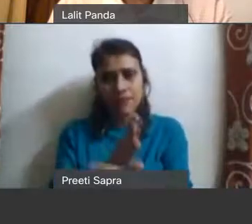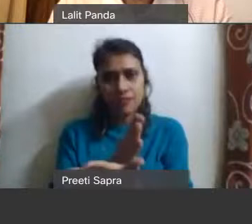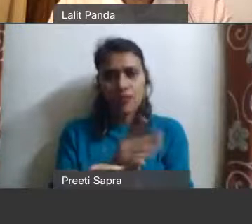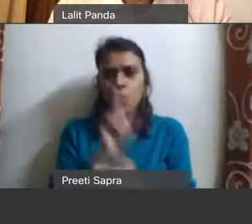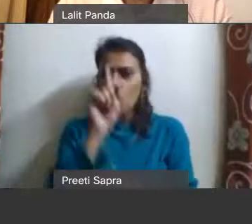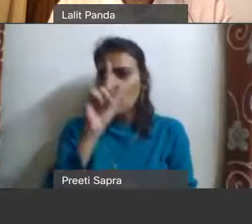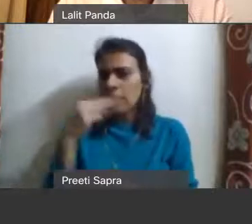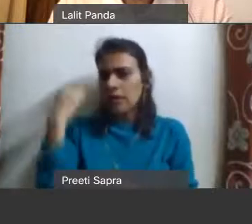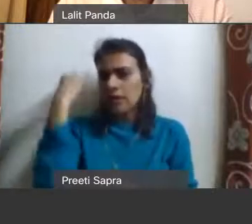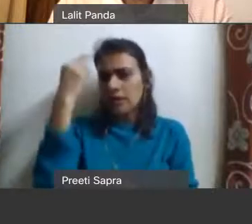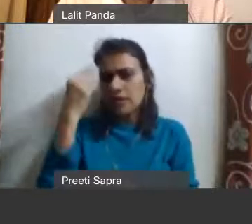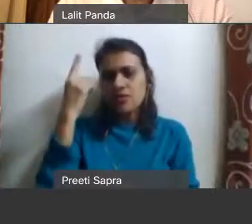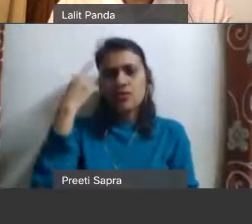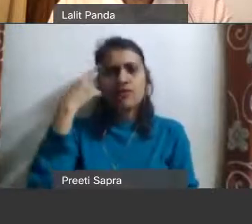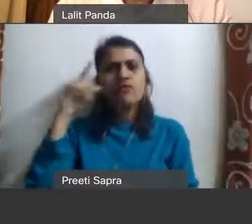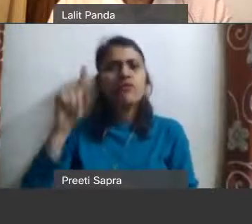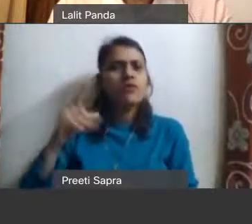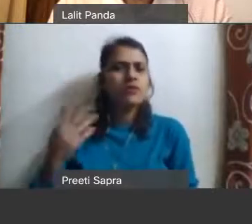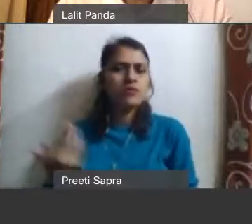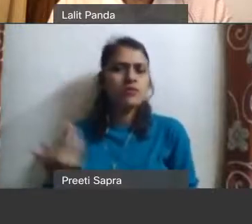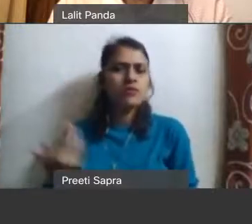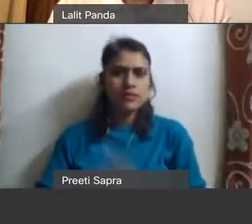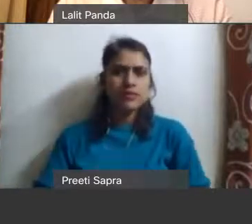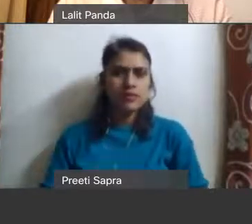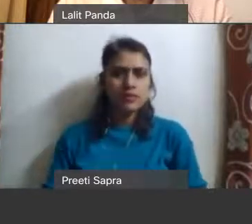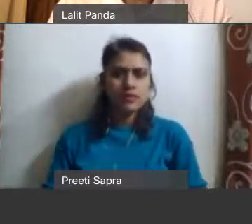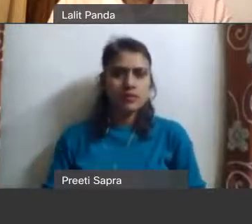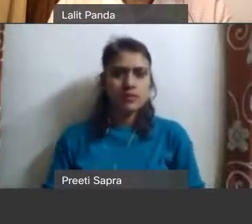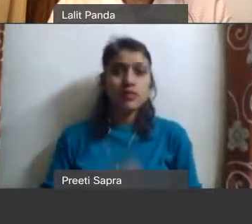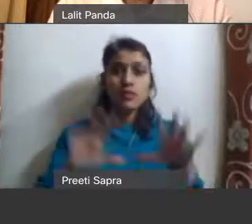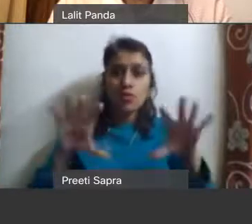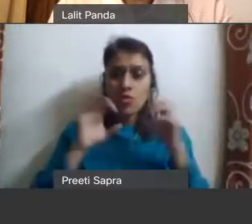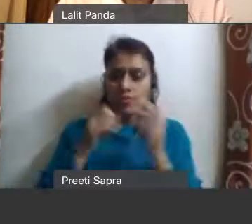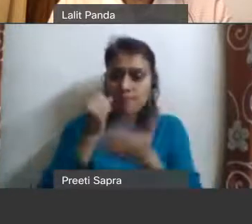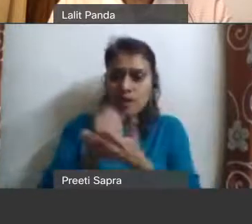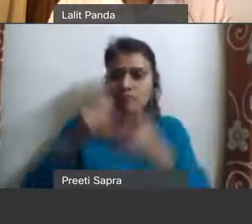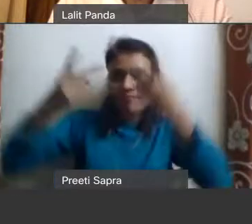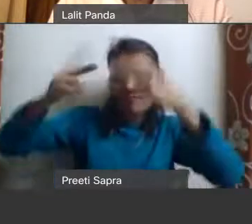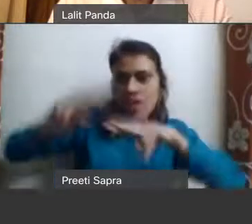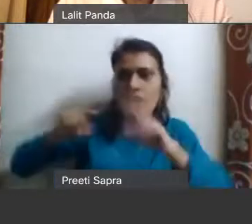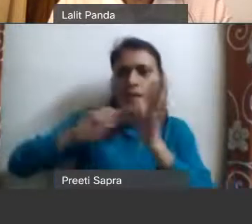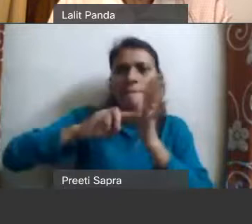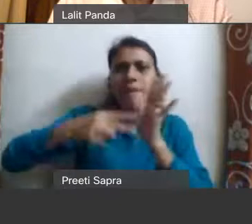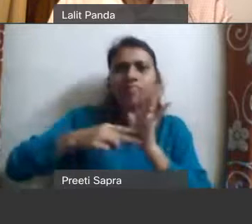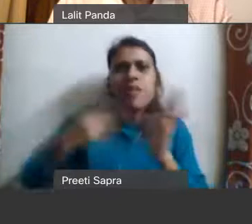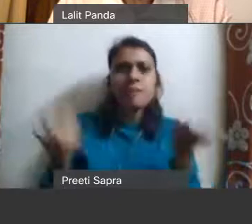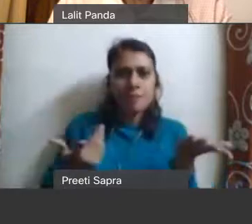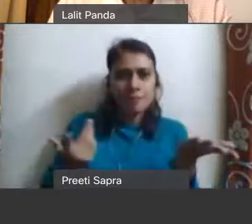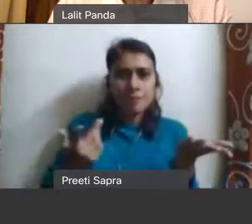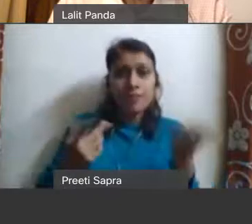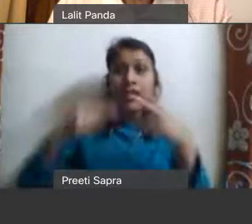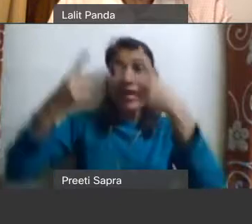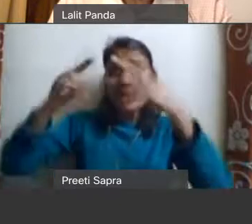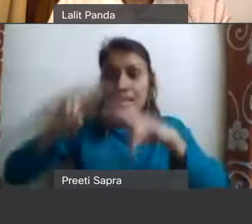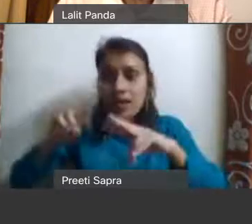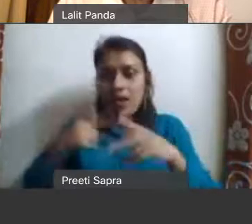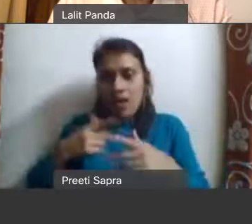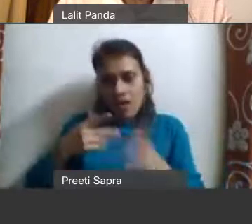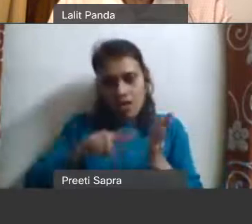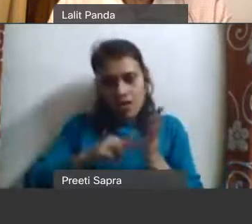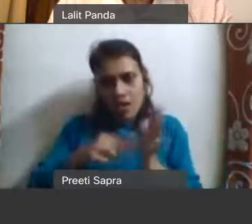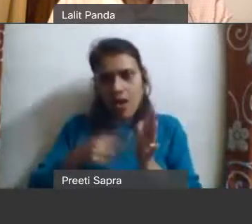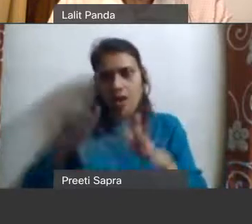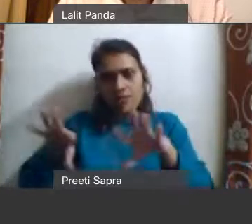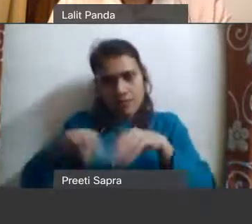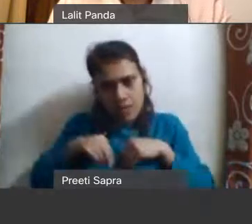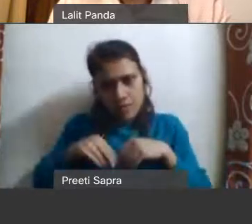of the reasons for doing that is essentially constitutional interpretation, right? What kind of interpretation do we want to adopt to the